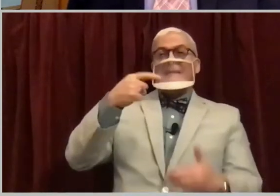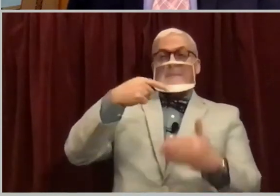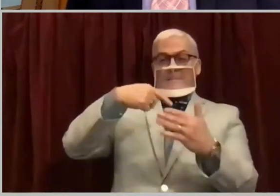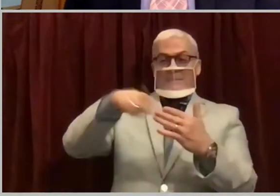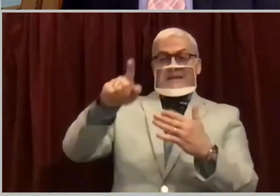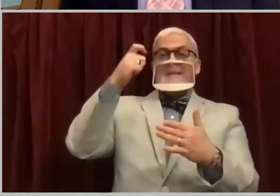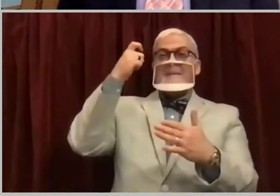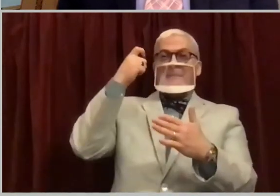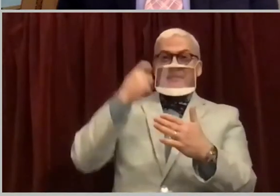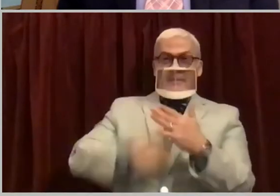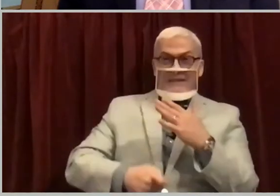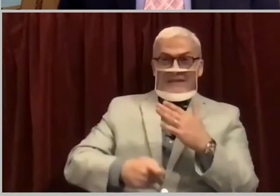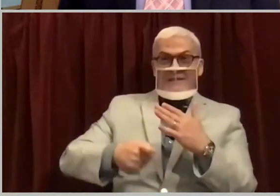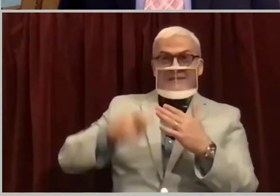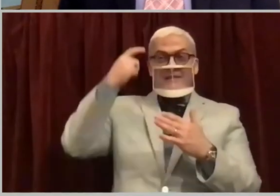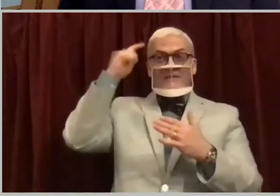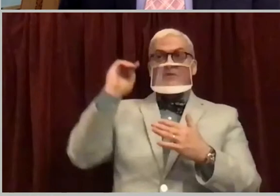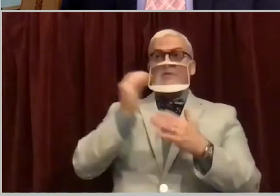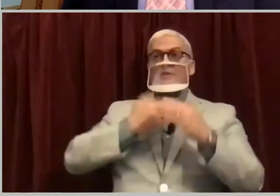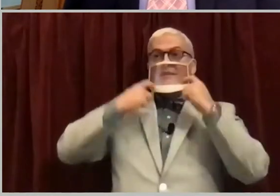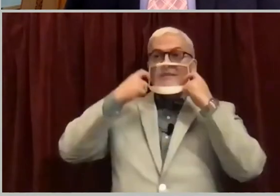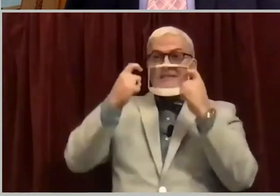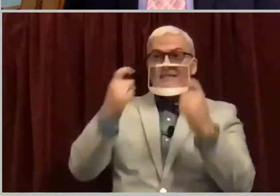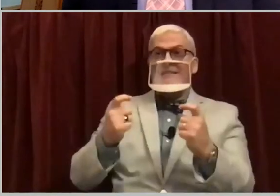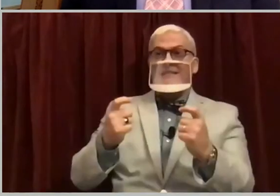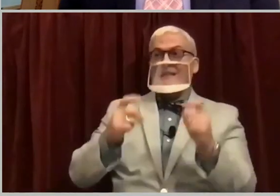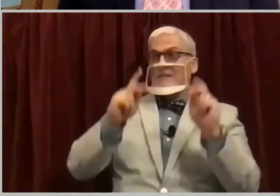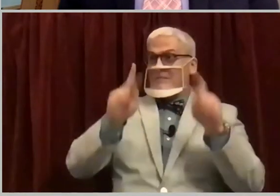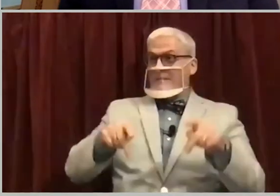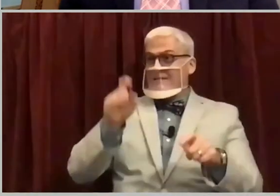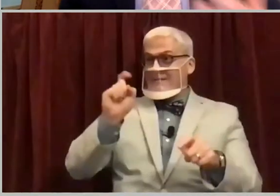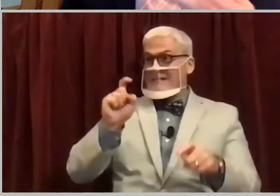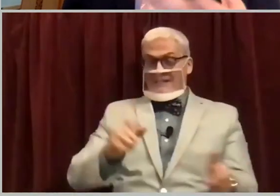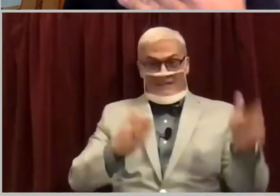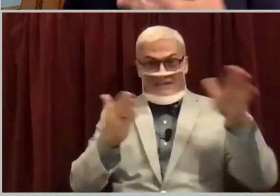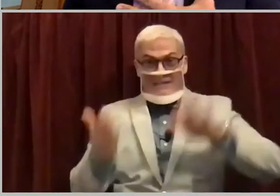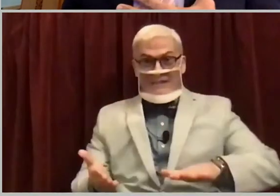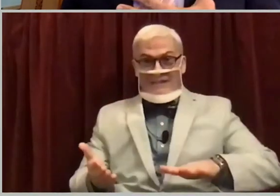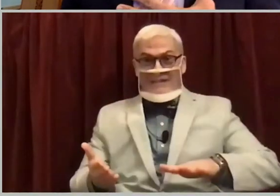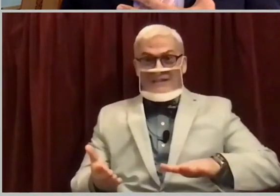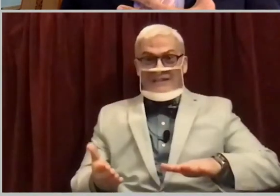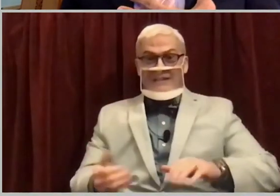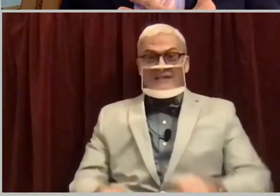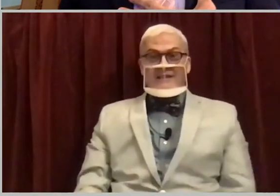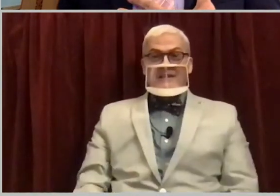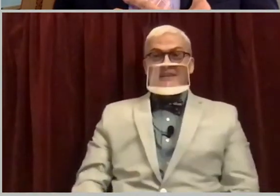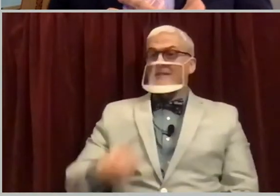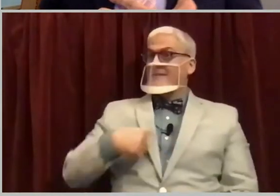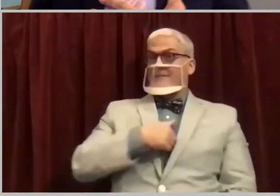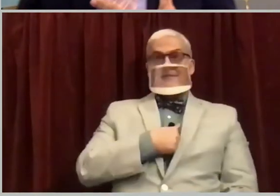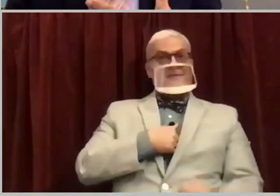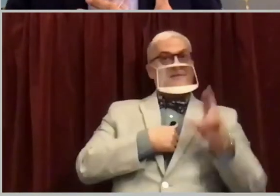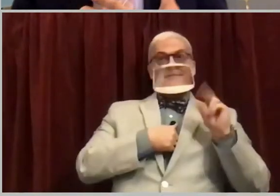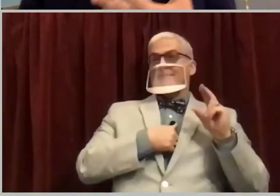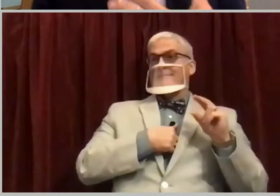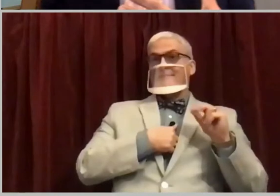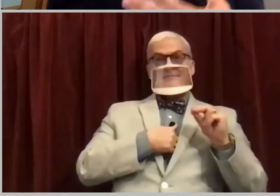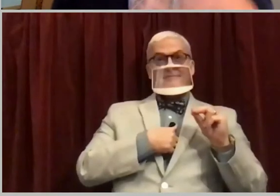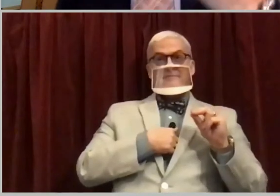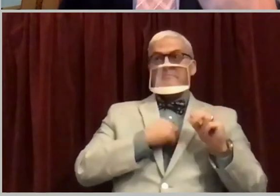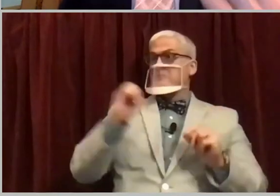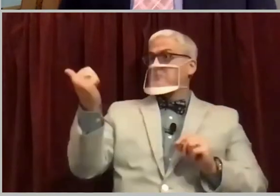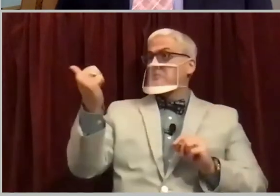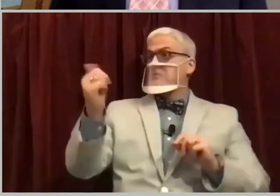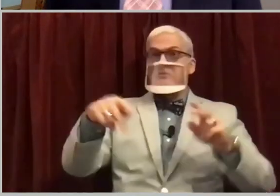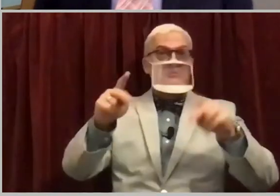paid for our sins. Someone had to die. It couldn't have been me, surely enough, because of my sin,